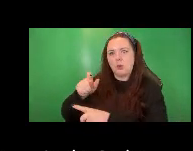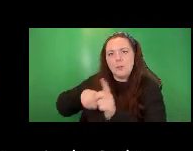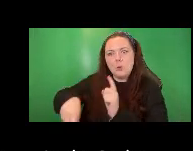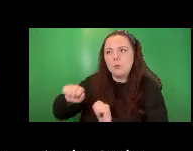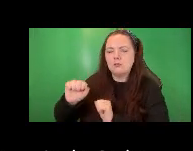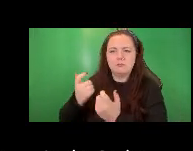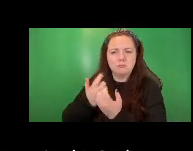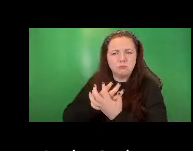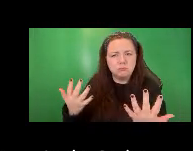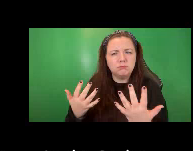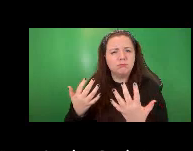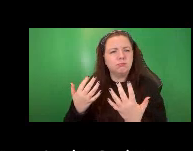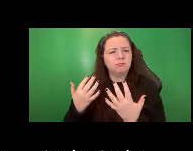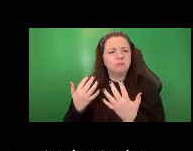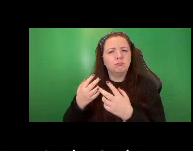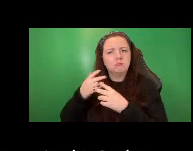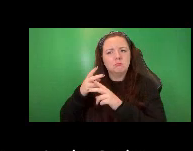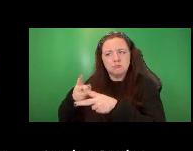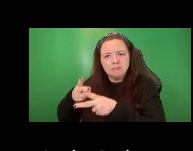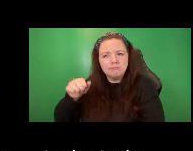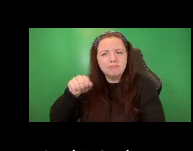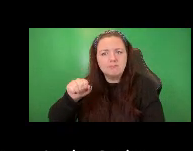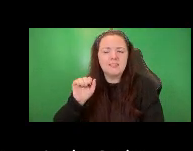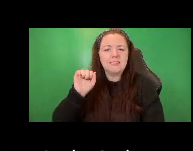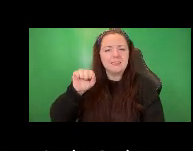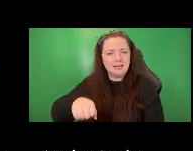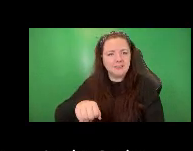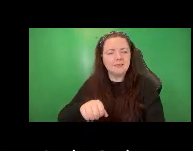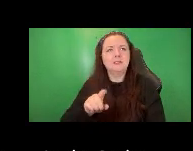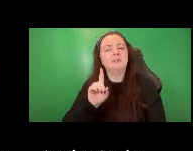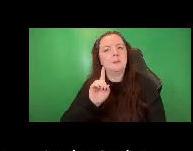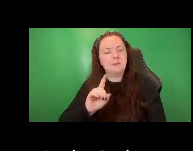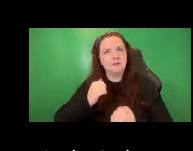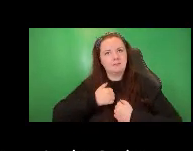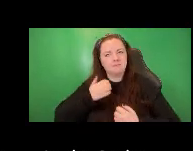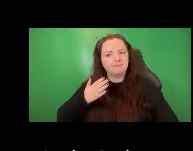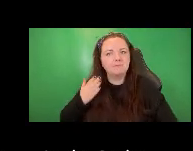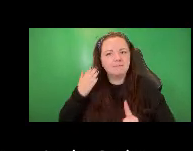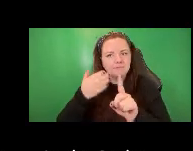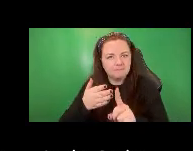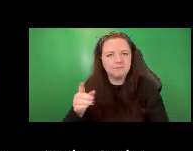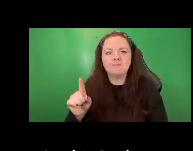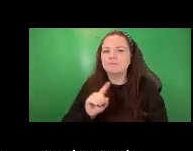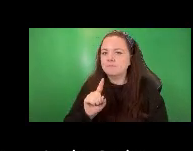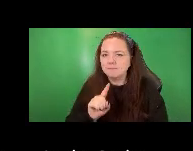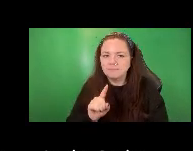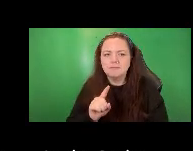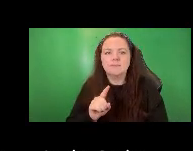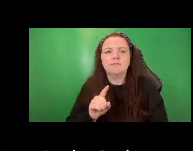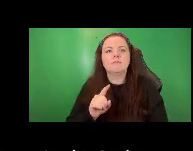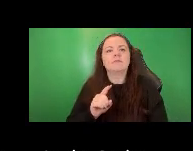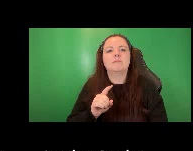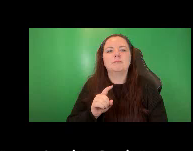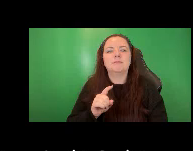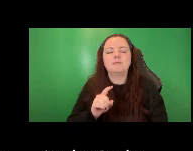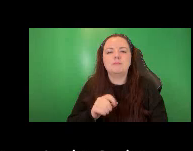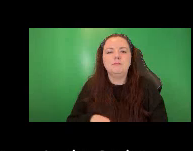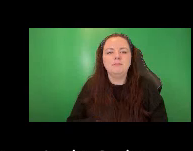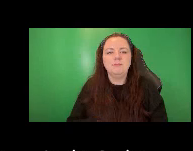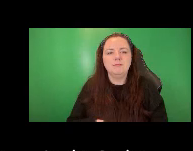lot. But the principle around this at the moment is that over many, many years,